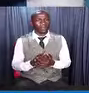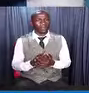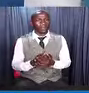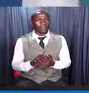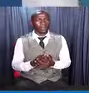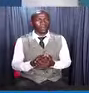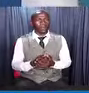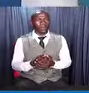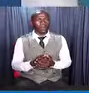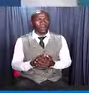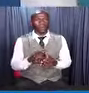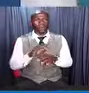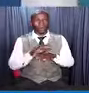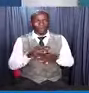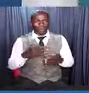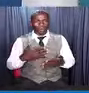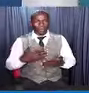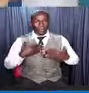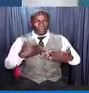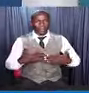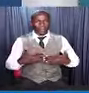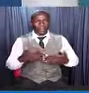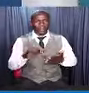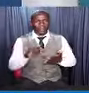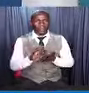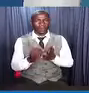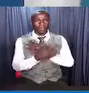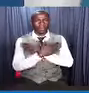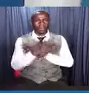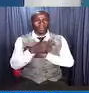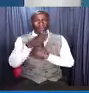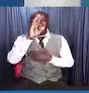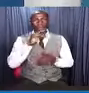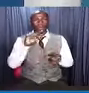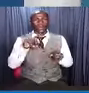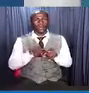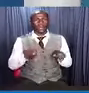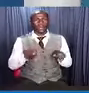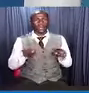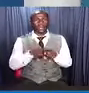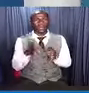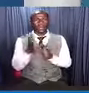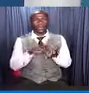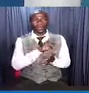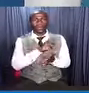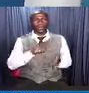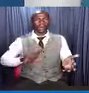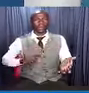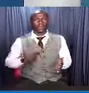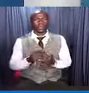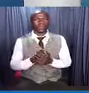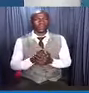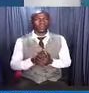Tumekiri sote kwamba tunampenda Bwana Yesu. We have confessed that we love the Lord Jesus. Tunampenda Mungu Baba. We love our Father. Na Yesu Kristo Bwana wetu. And Jesus Christ our